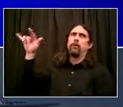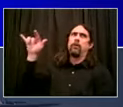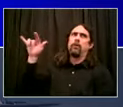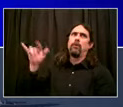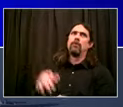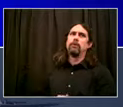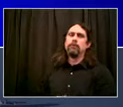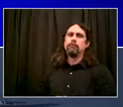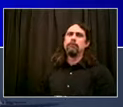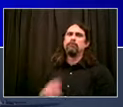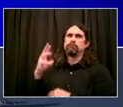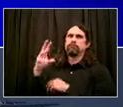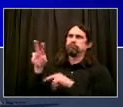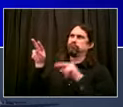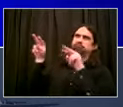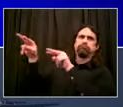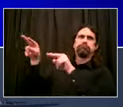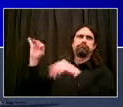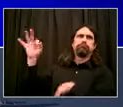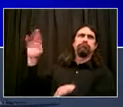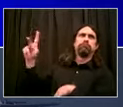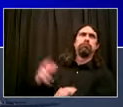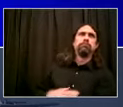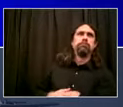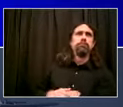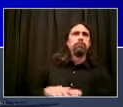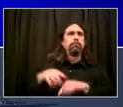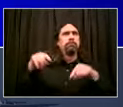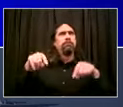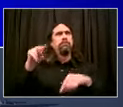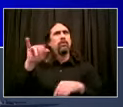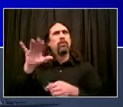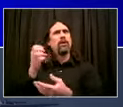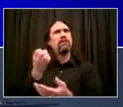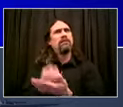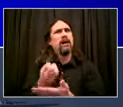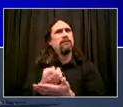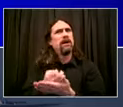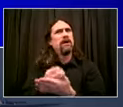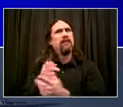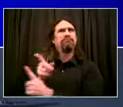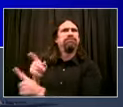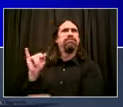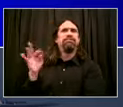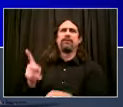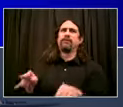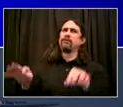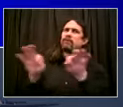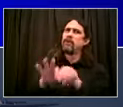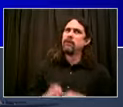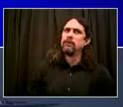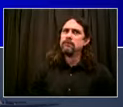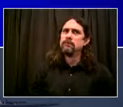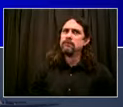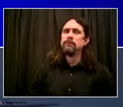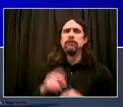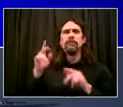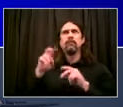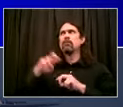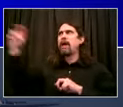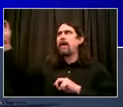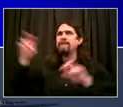New Yorkers who want to travel and people who want to come see us, and I guarantee you they'll be coming back, and sooner than you think. And that's going to be great for the city, for